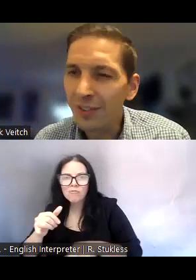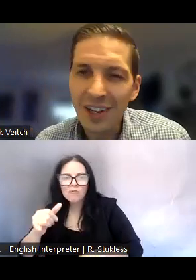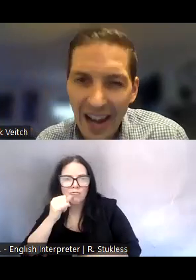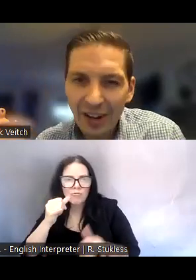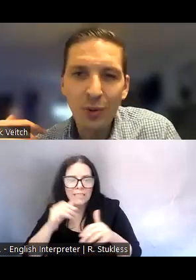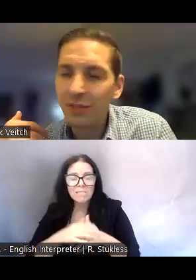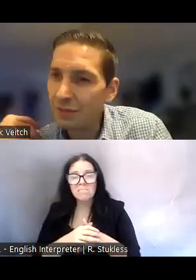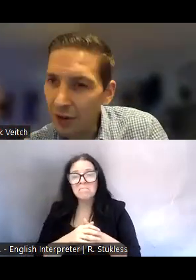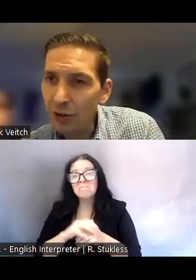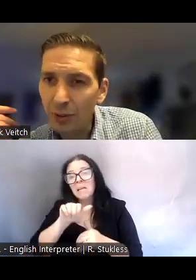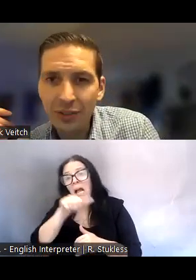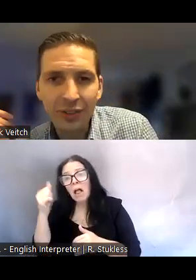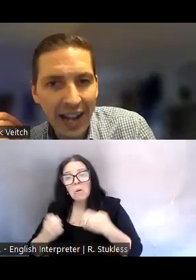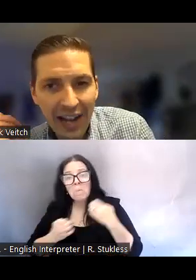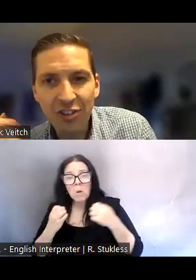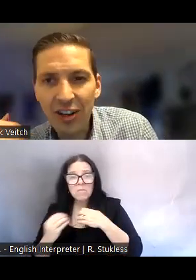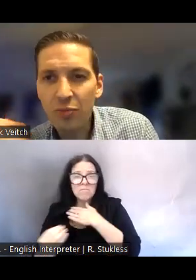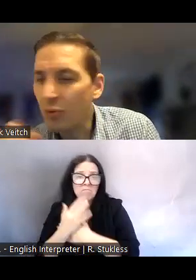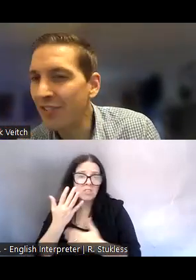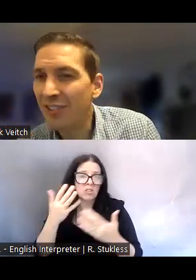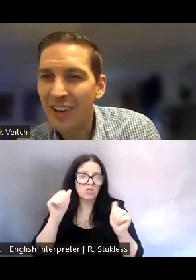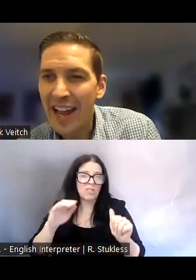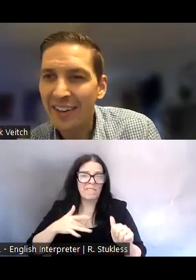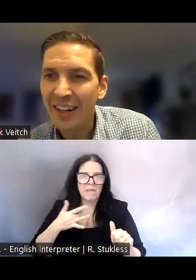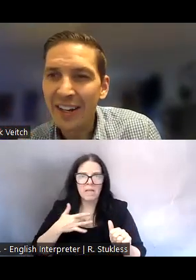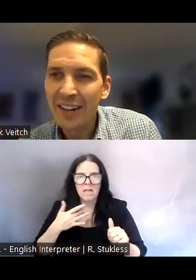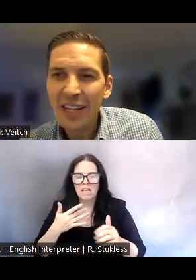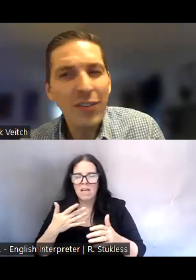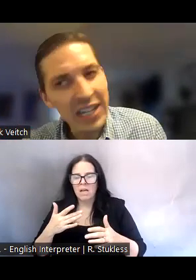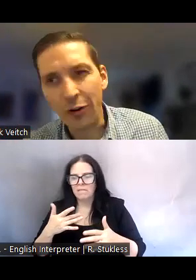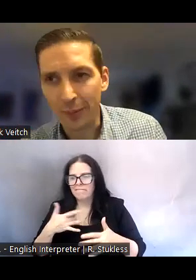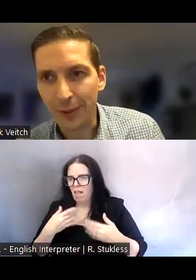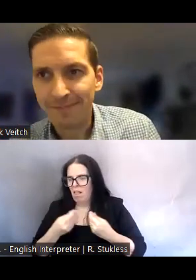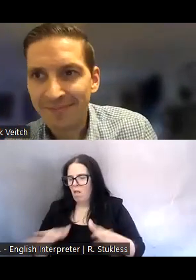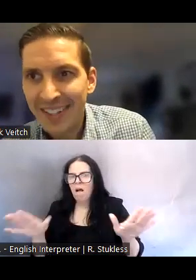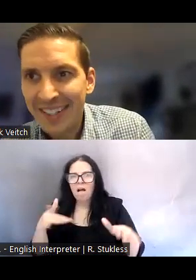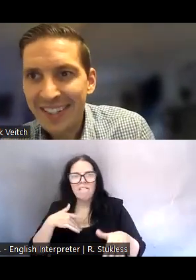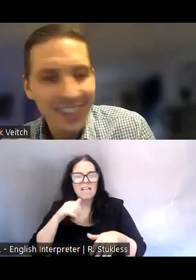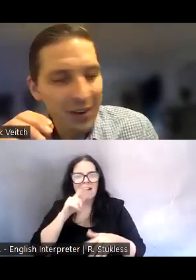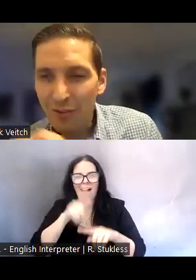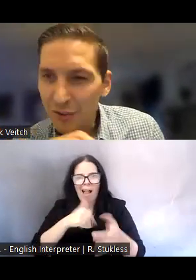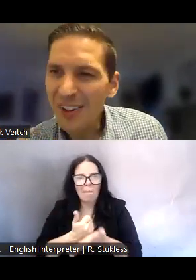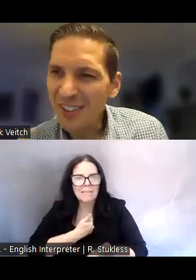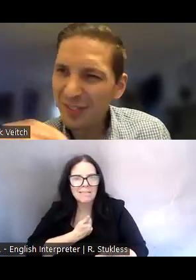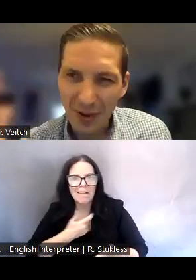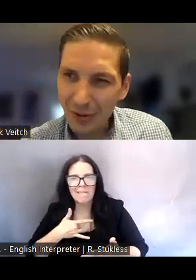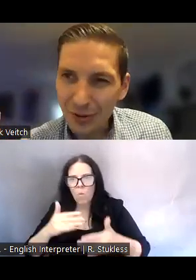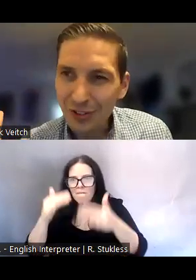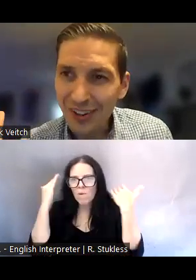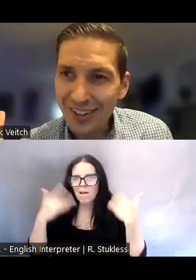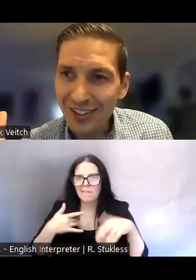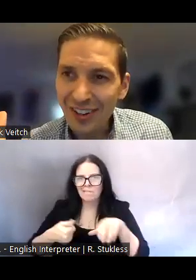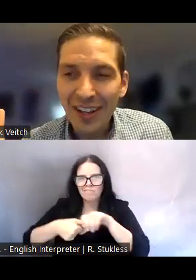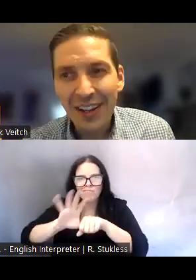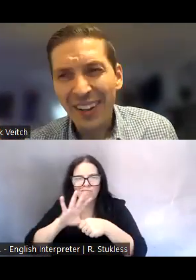or overwhelmed, inadequate, vulnerable, agitated, restless, sad, even irritable. You know, I've stolen this from